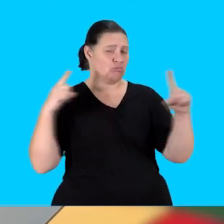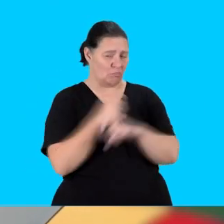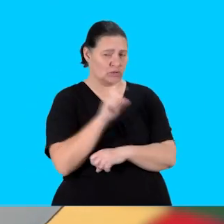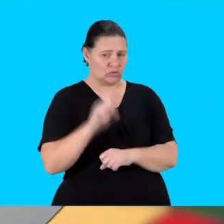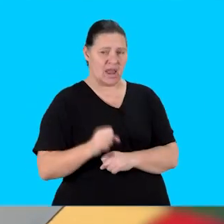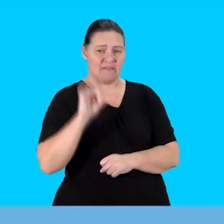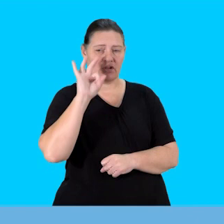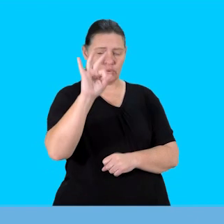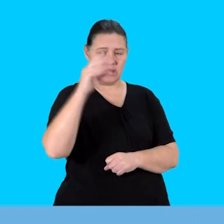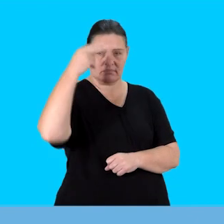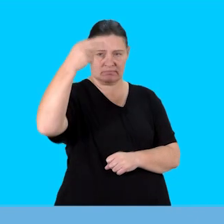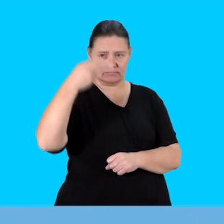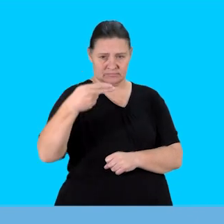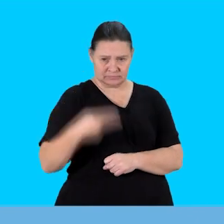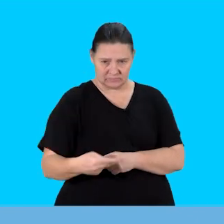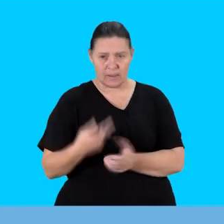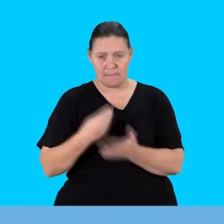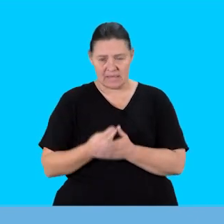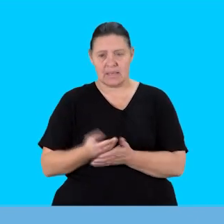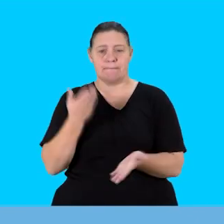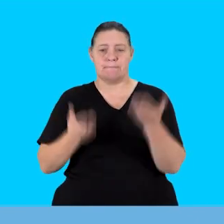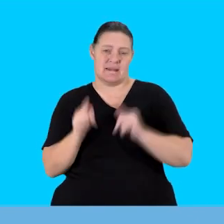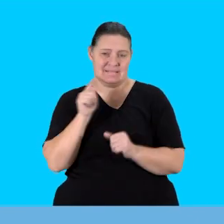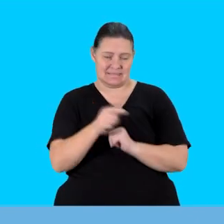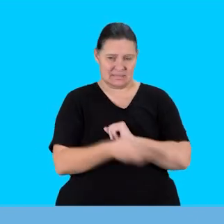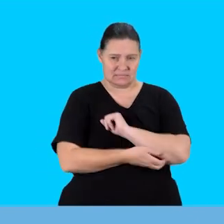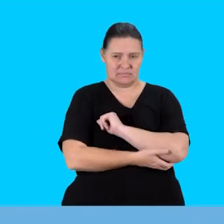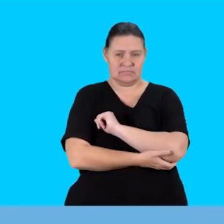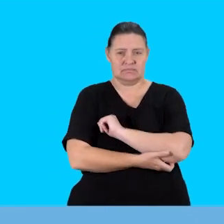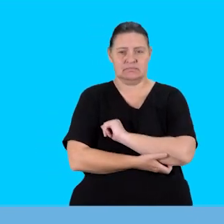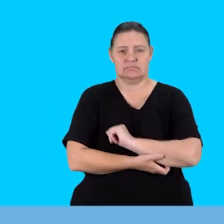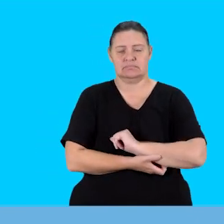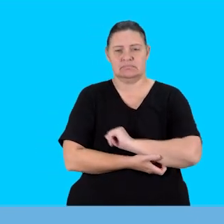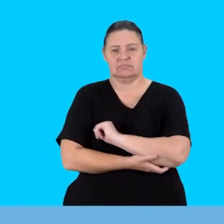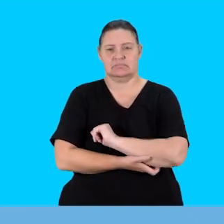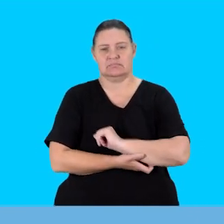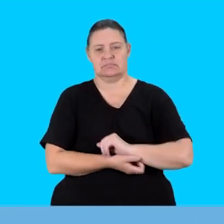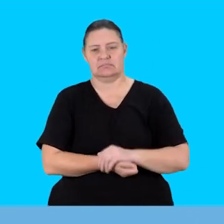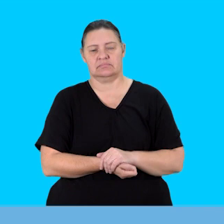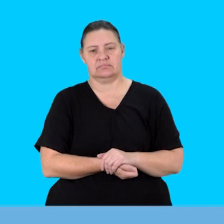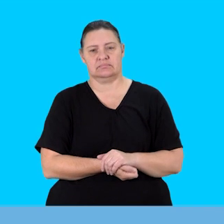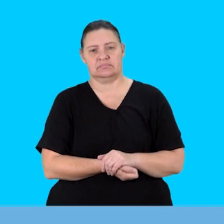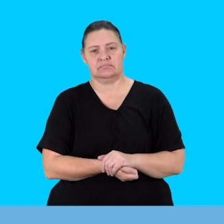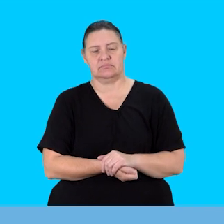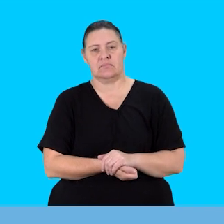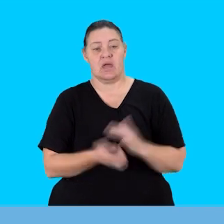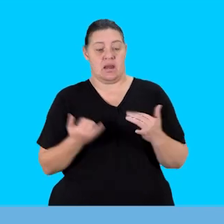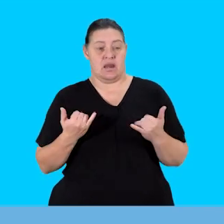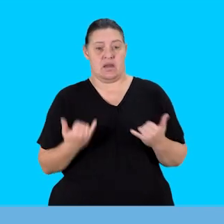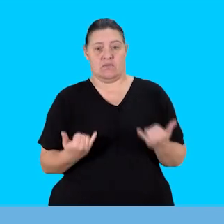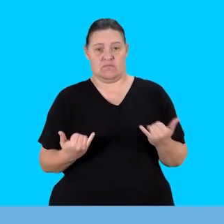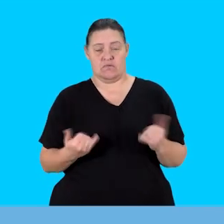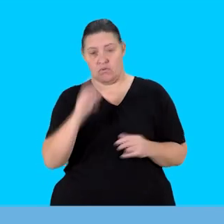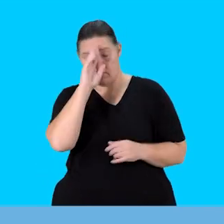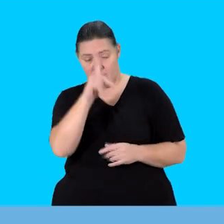We have 3 equations that we're supposed to be chemically balanced. They're supposed to be chemically balanced.